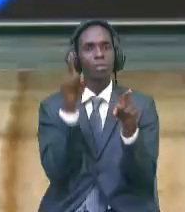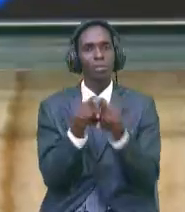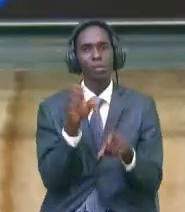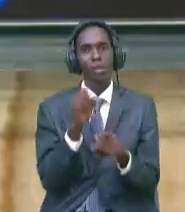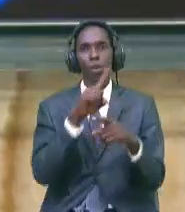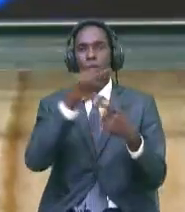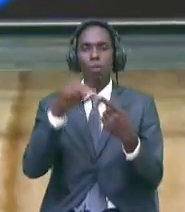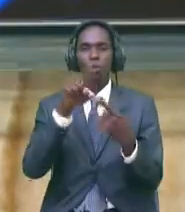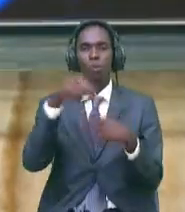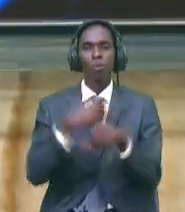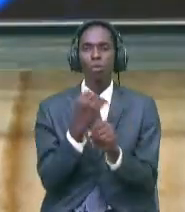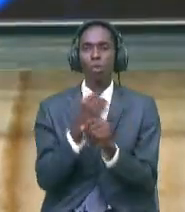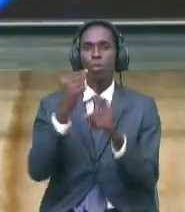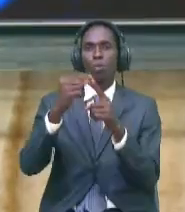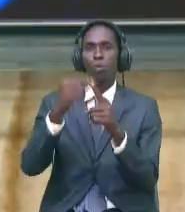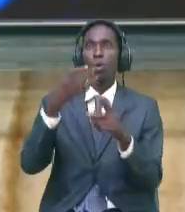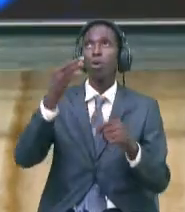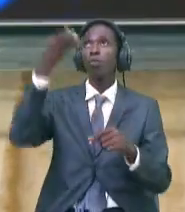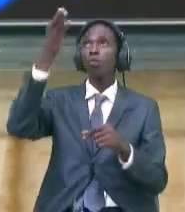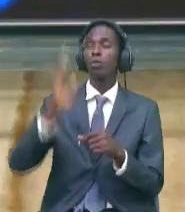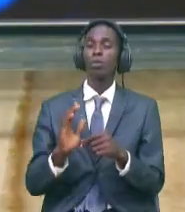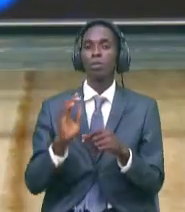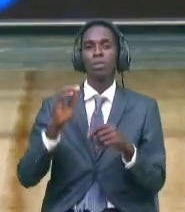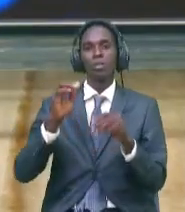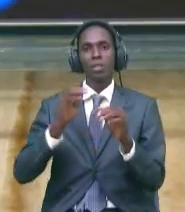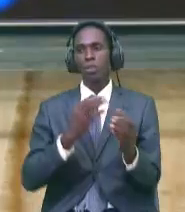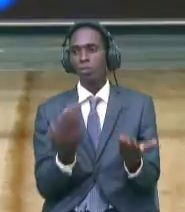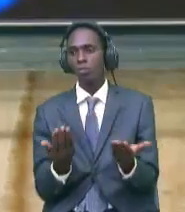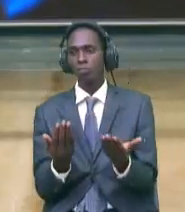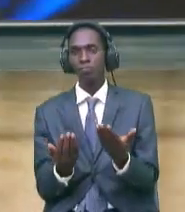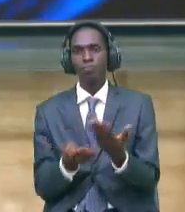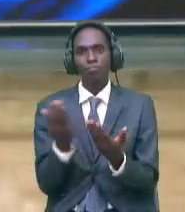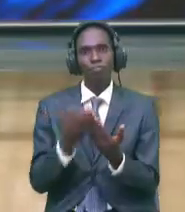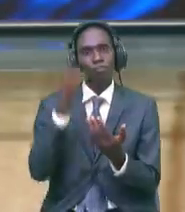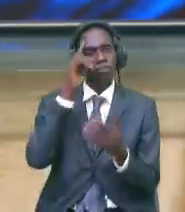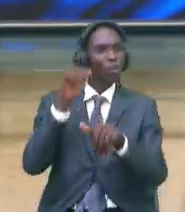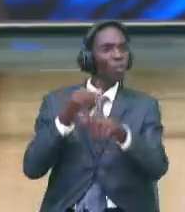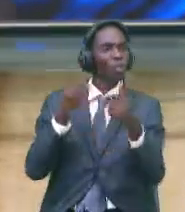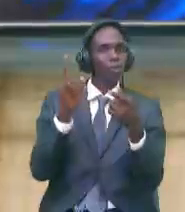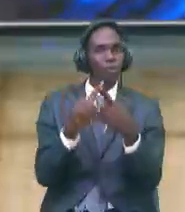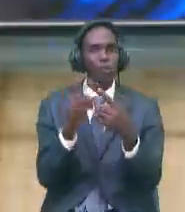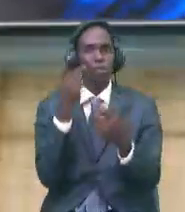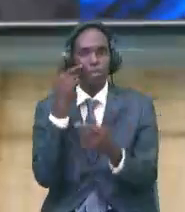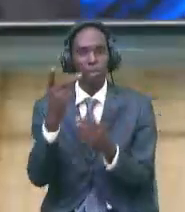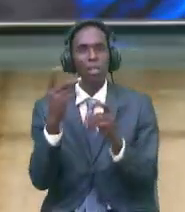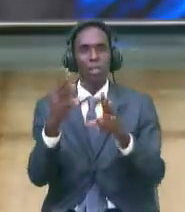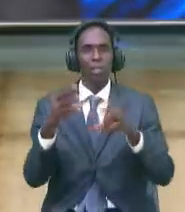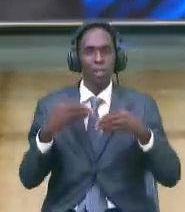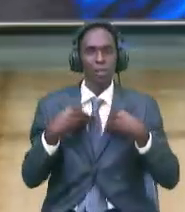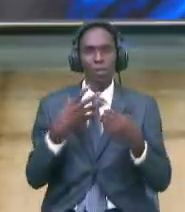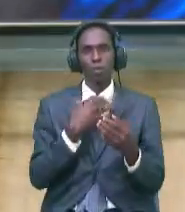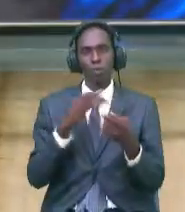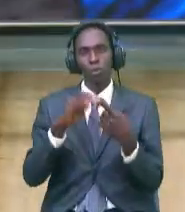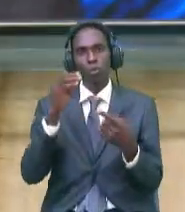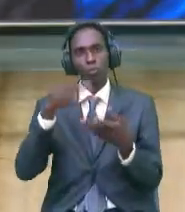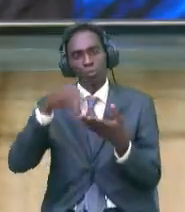available to the brethren, we're laying down what we have. When you make your resources and the funds and your energy and